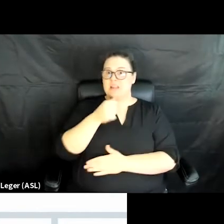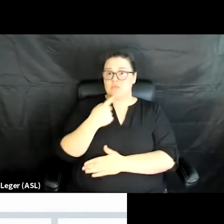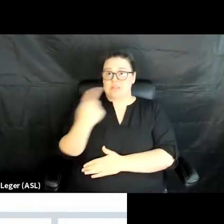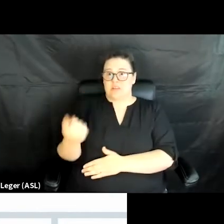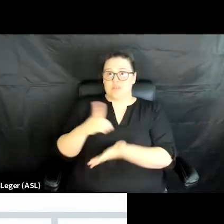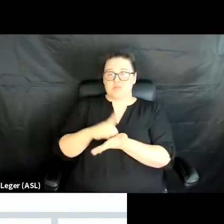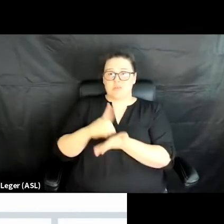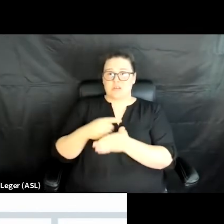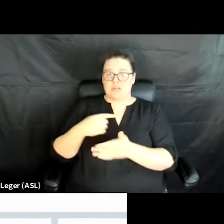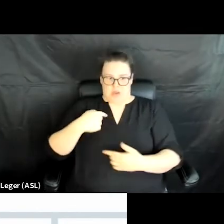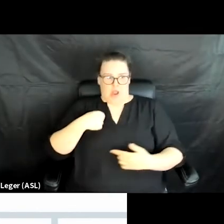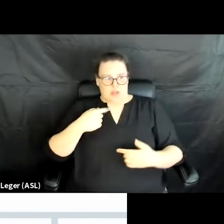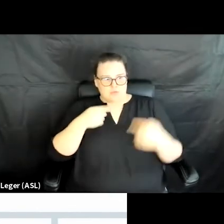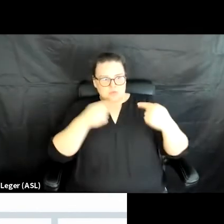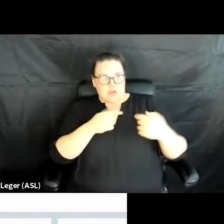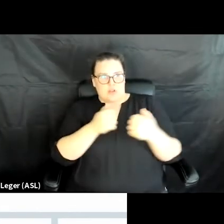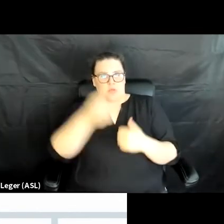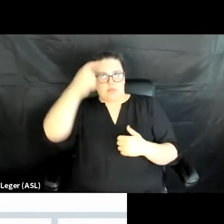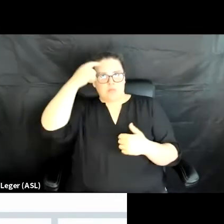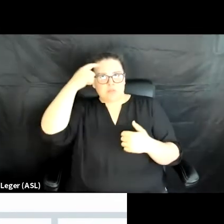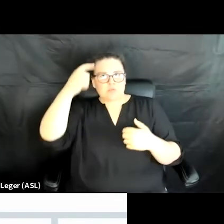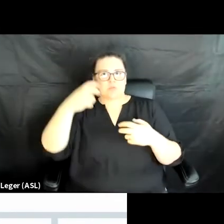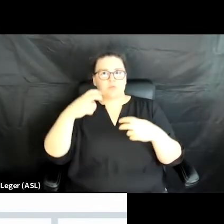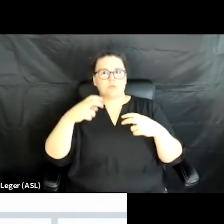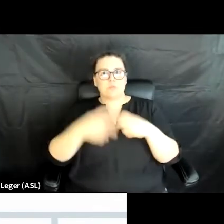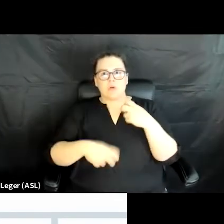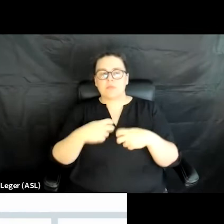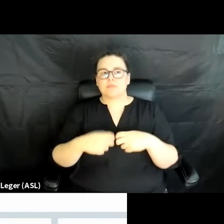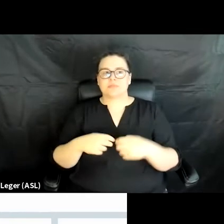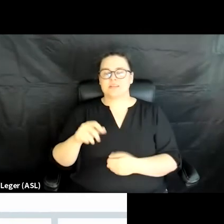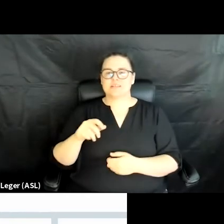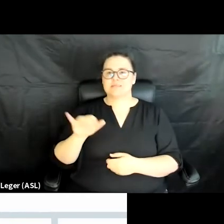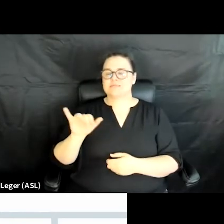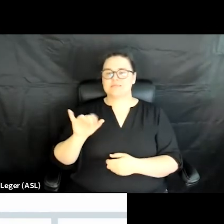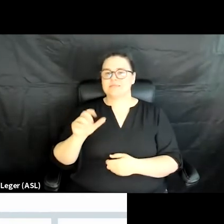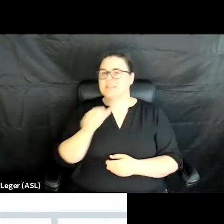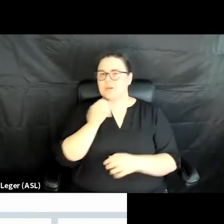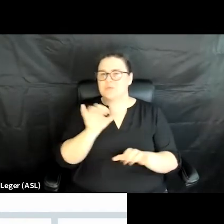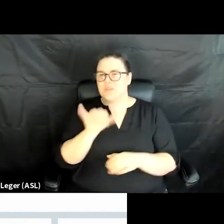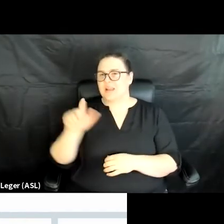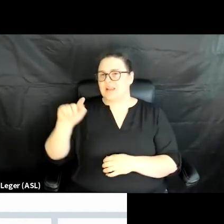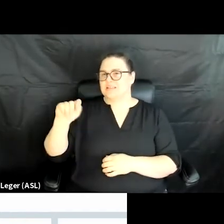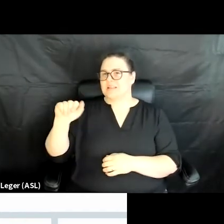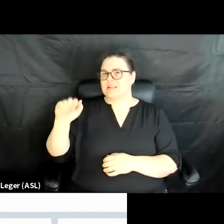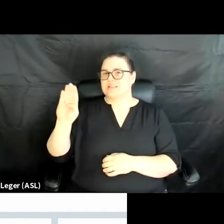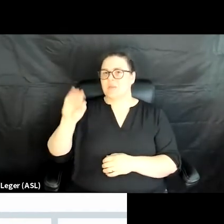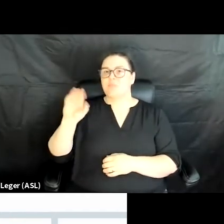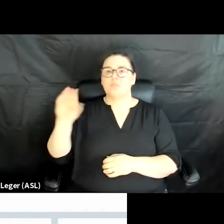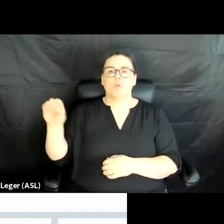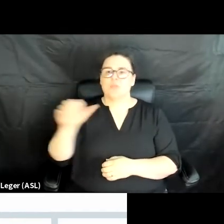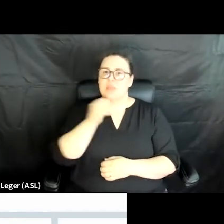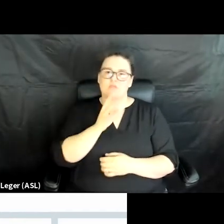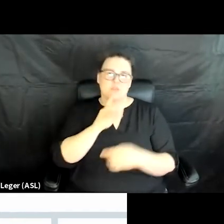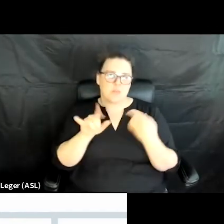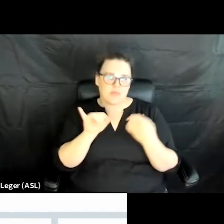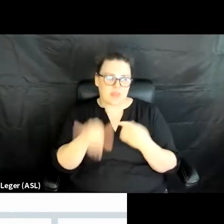mental illness. It's taboo to even talk about it. It's taboo to even get help for it. And in certain cultures, like if you